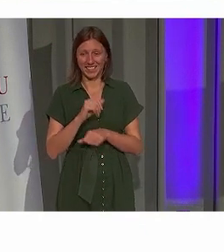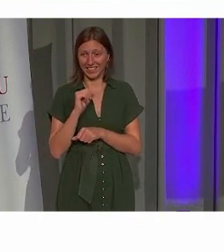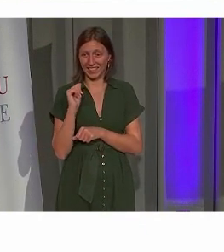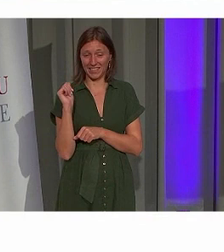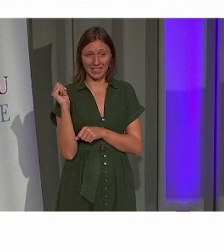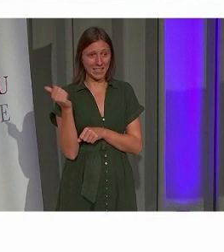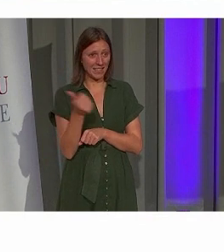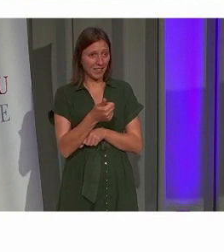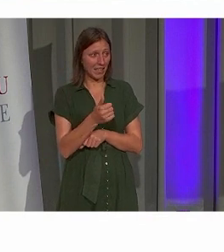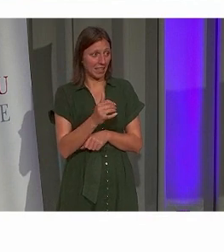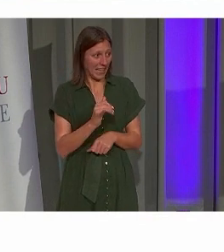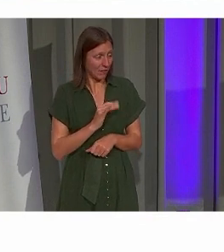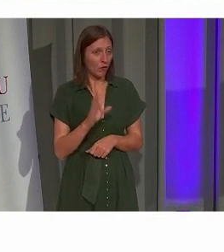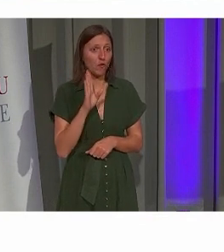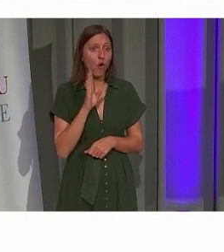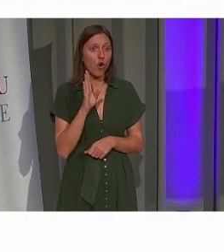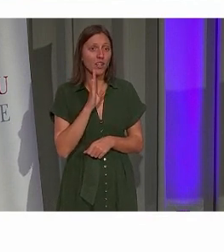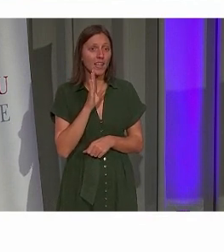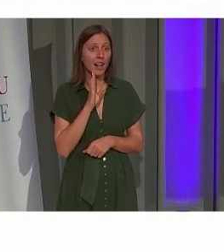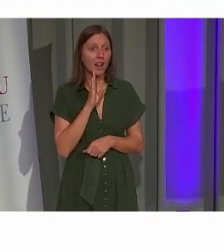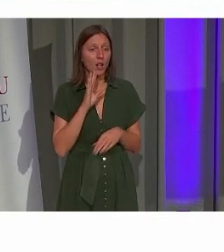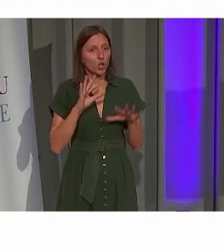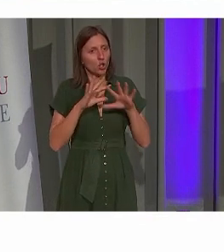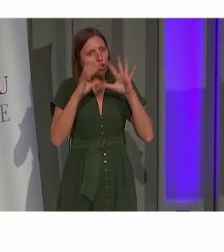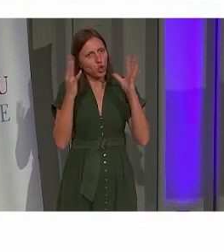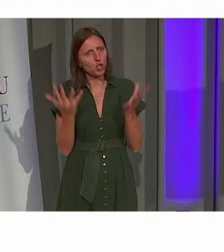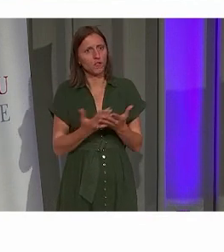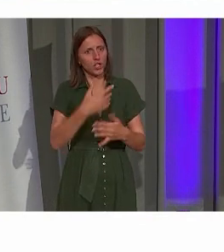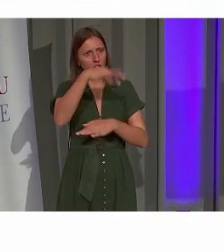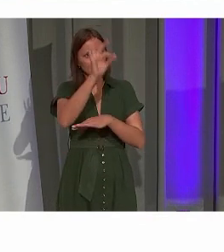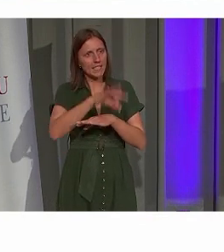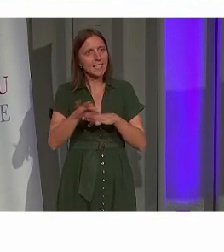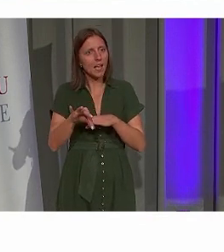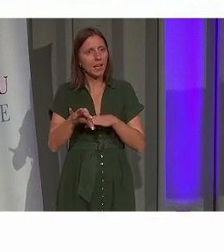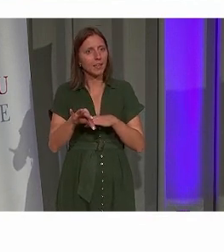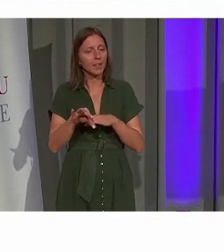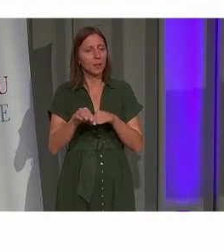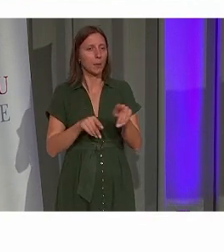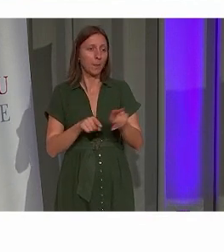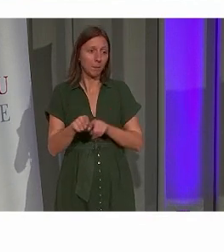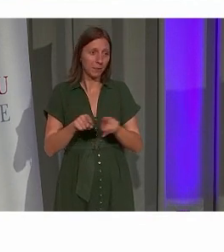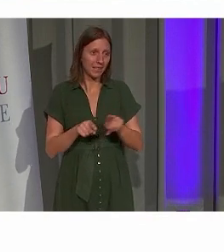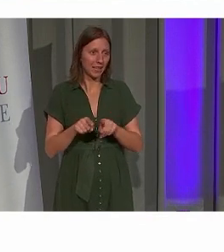1 hour. This is huge. Everyone will